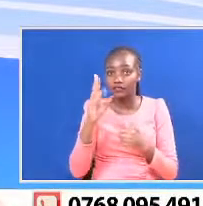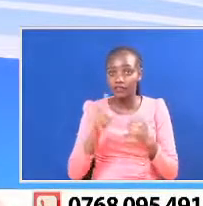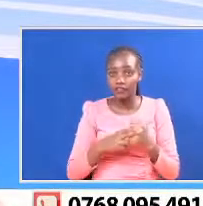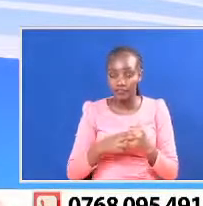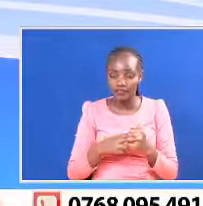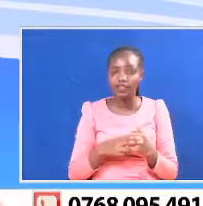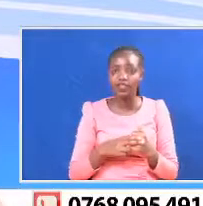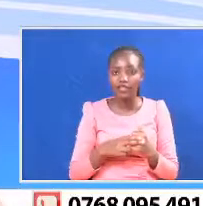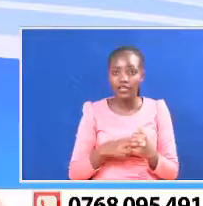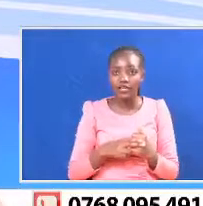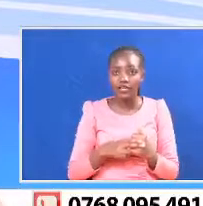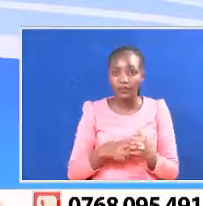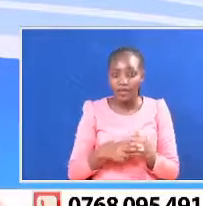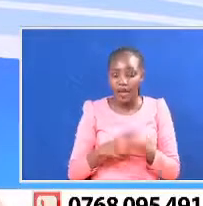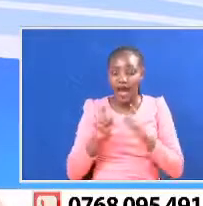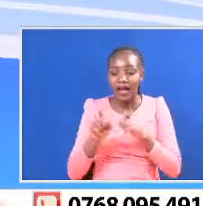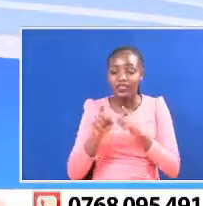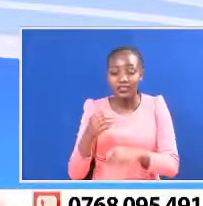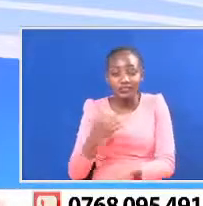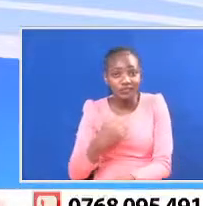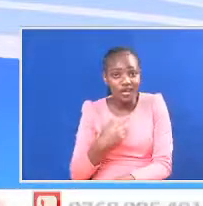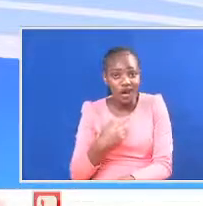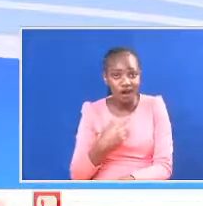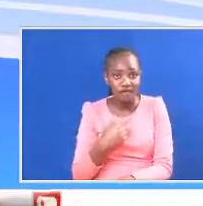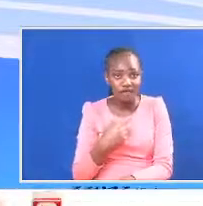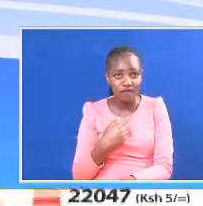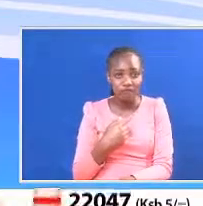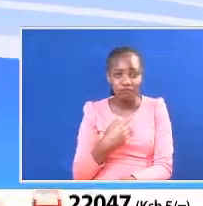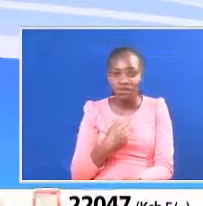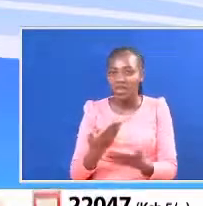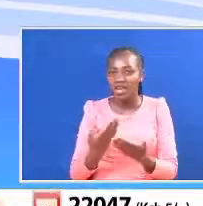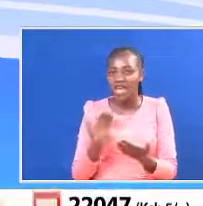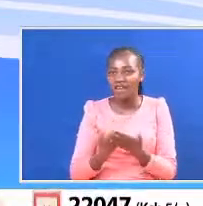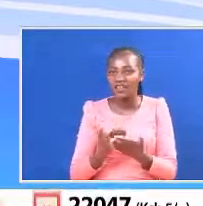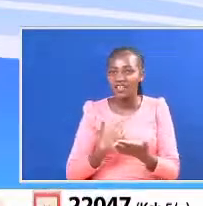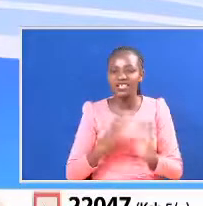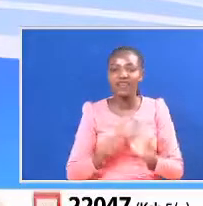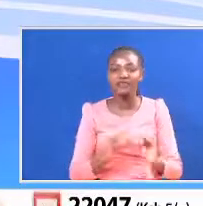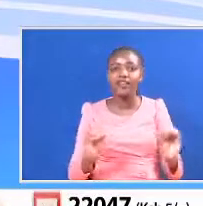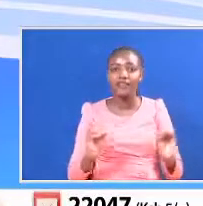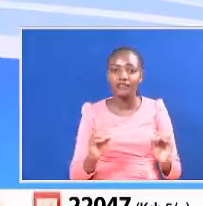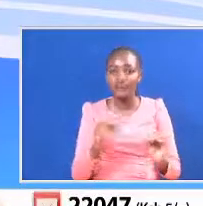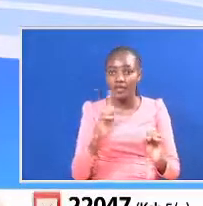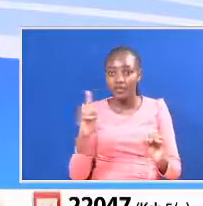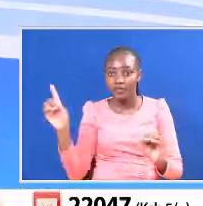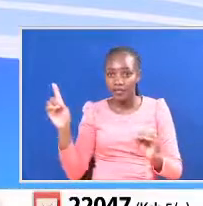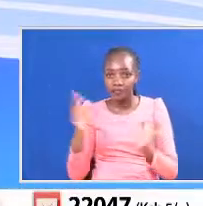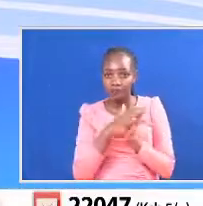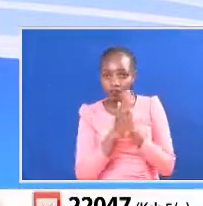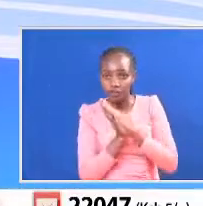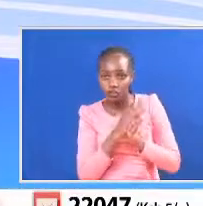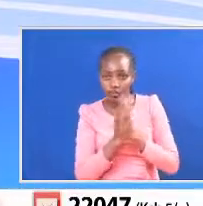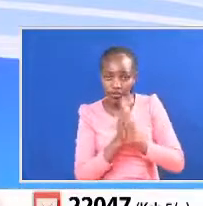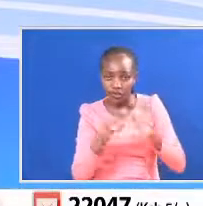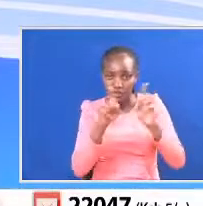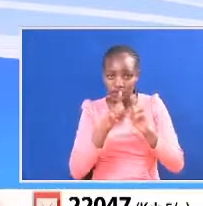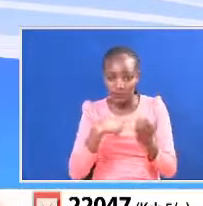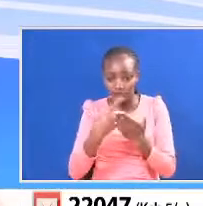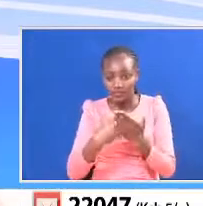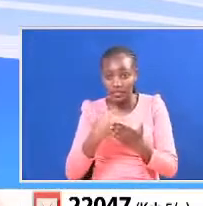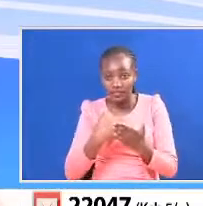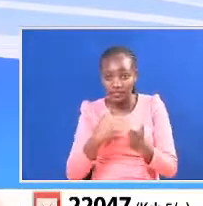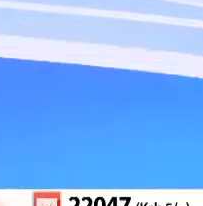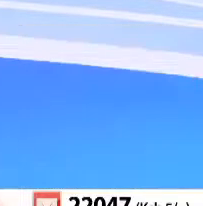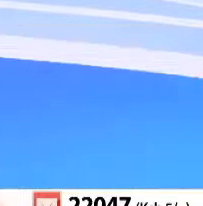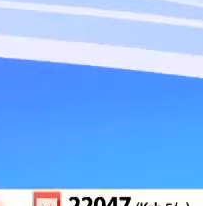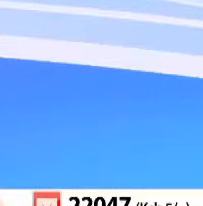allegations level against team were unfounded here is a sneak Peck of the conversation I had with him over the matter